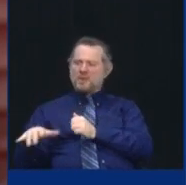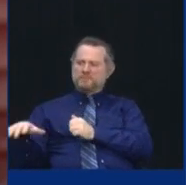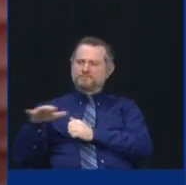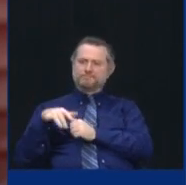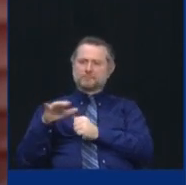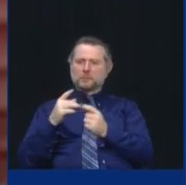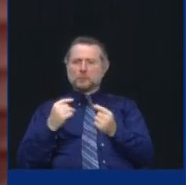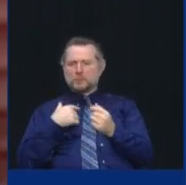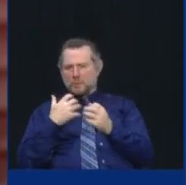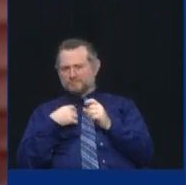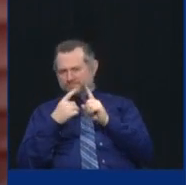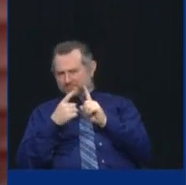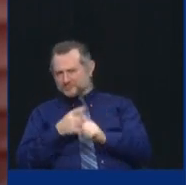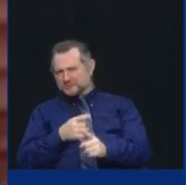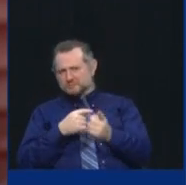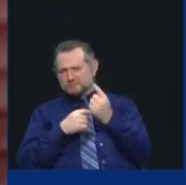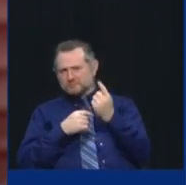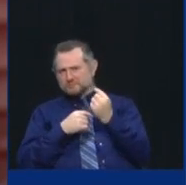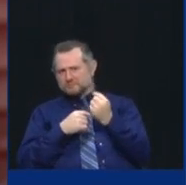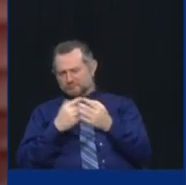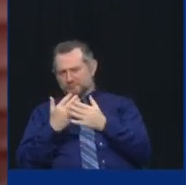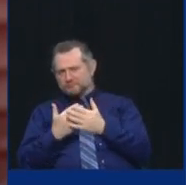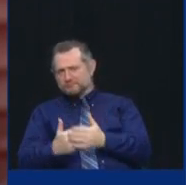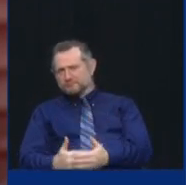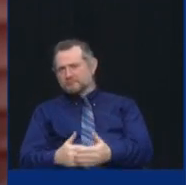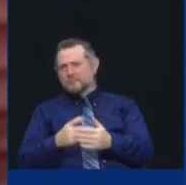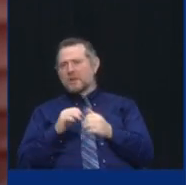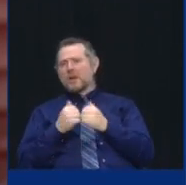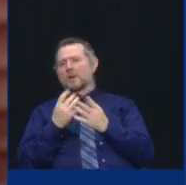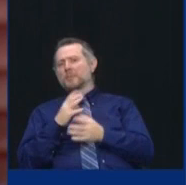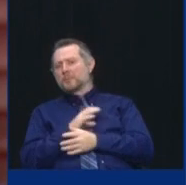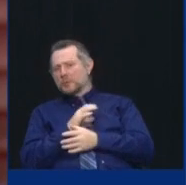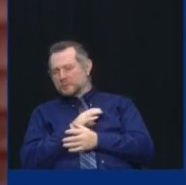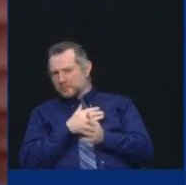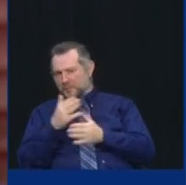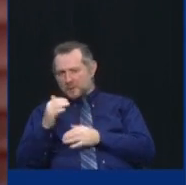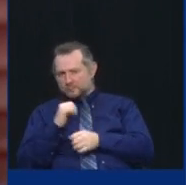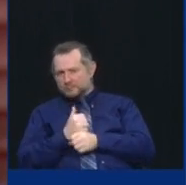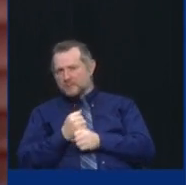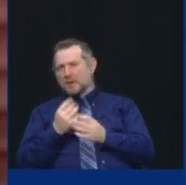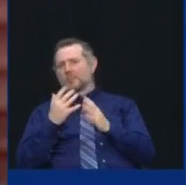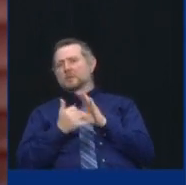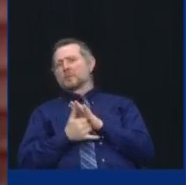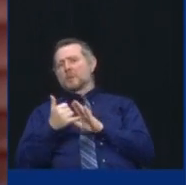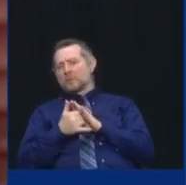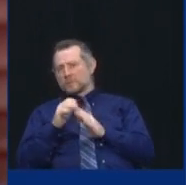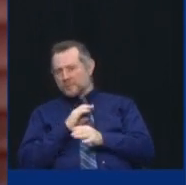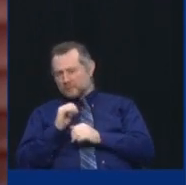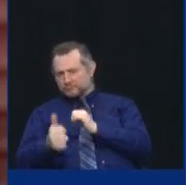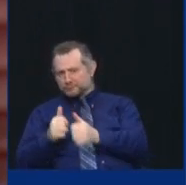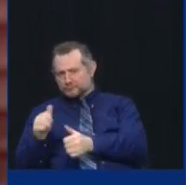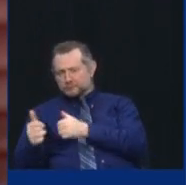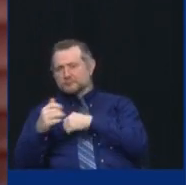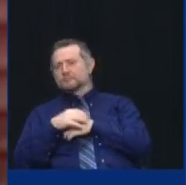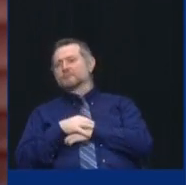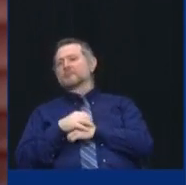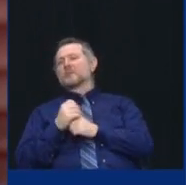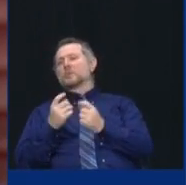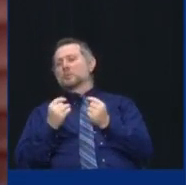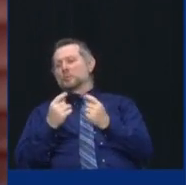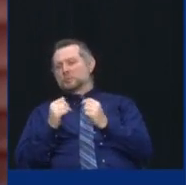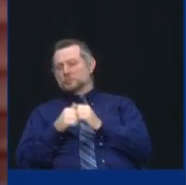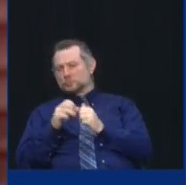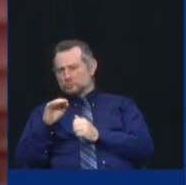Specifically, how many police? How many police in the subways? What are you going to do about crime in the subways?